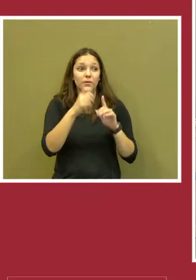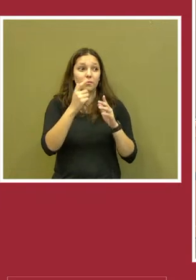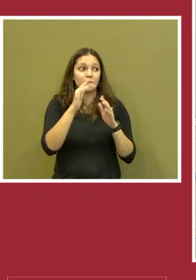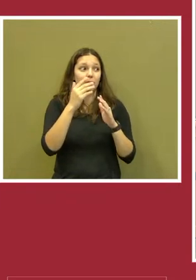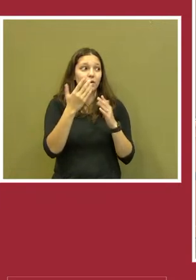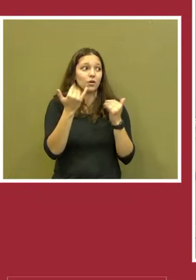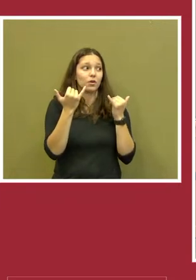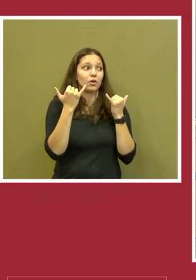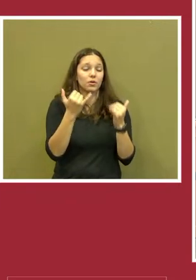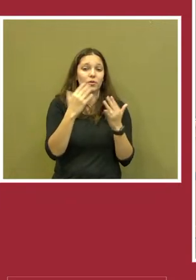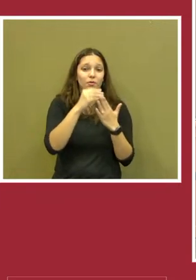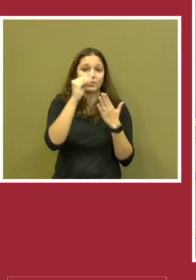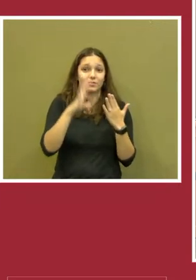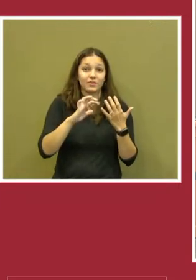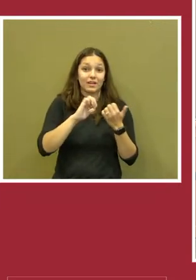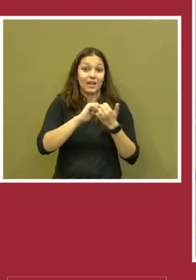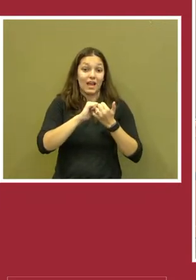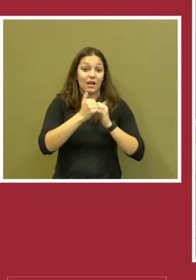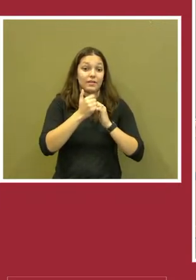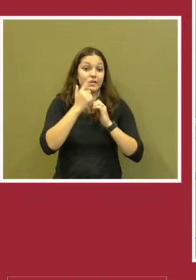how they anticipate